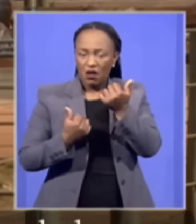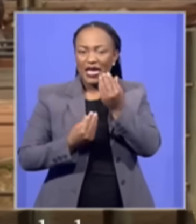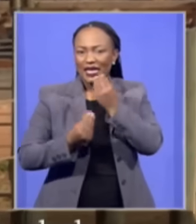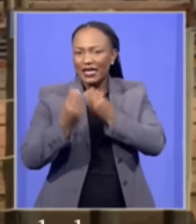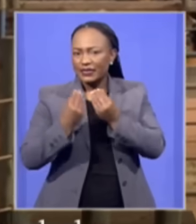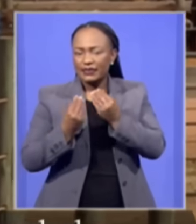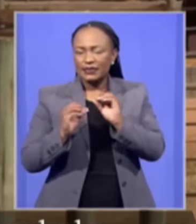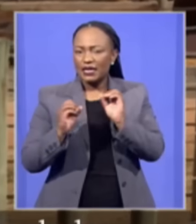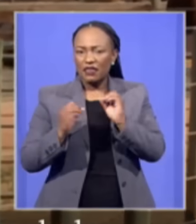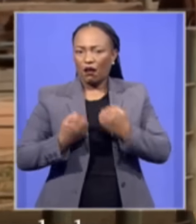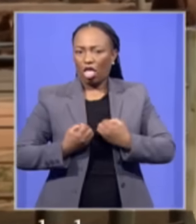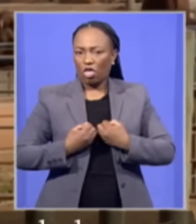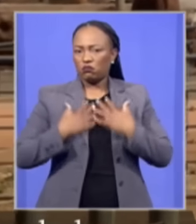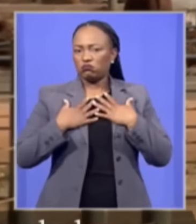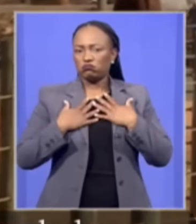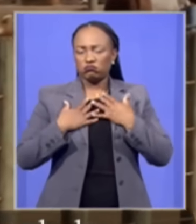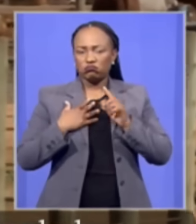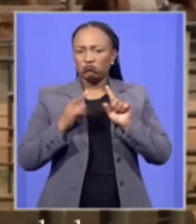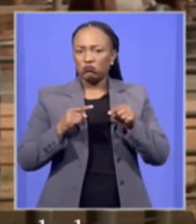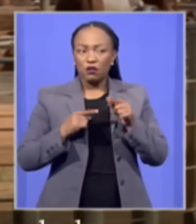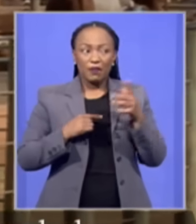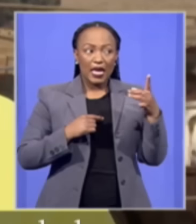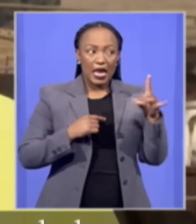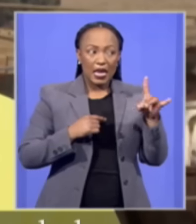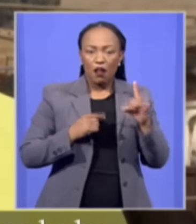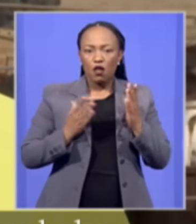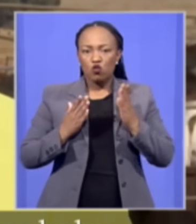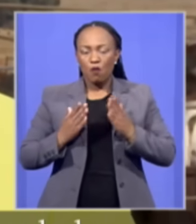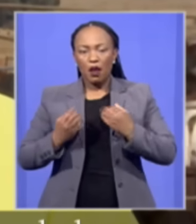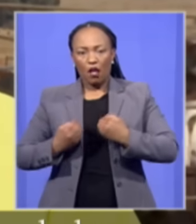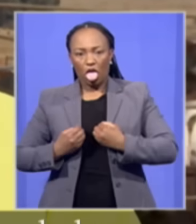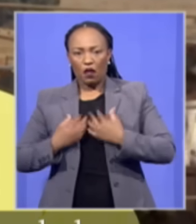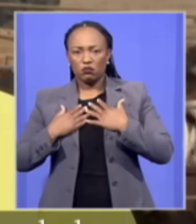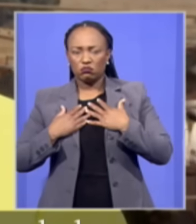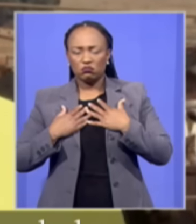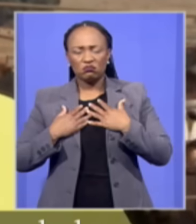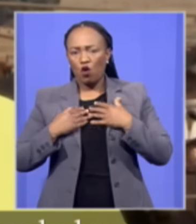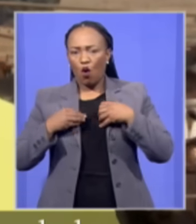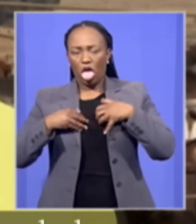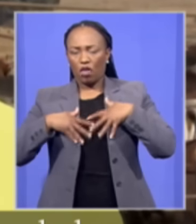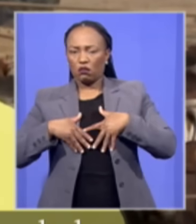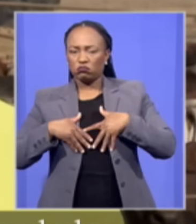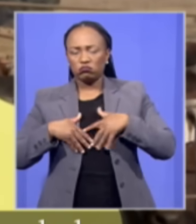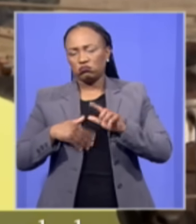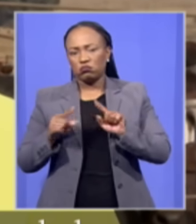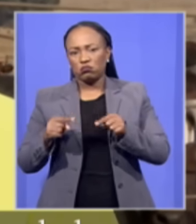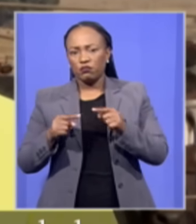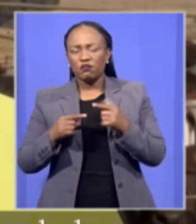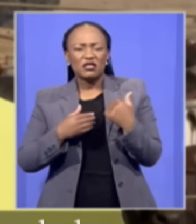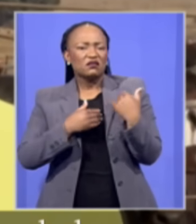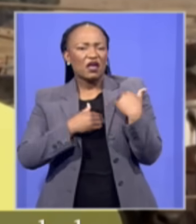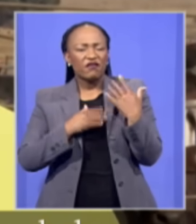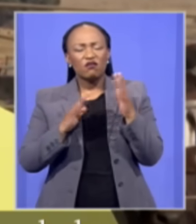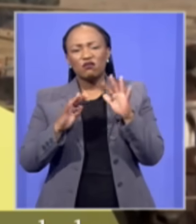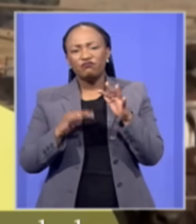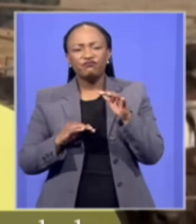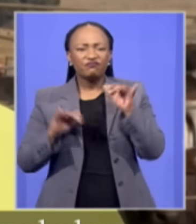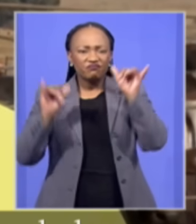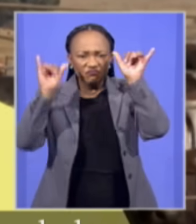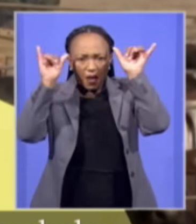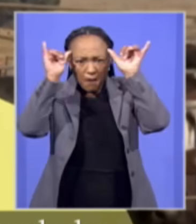zoonotic disease. It cannot pass from animals to humans, and therefore it is completely safe to eat the wonderful beef products